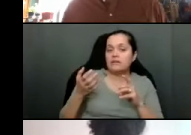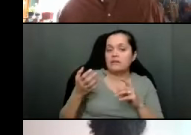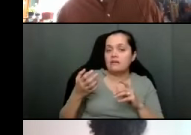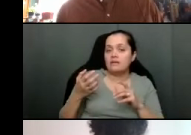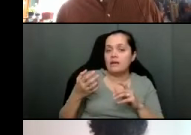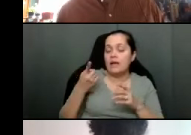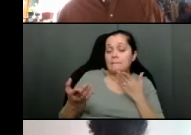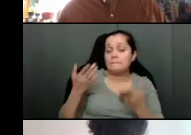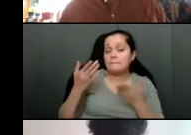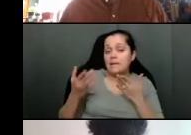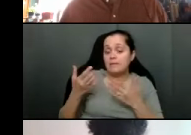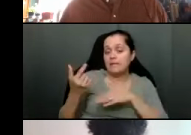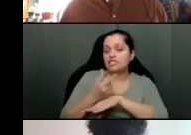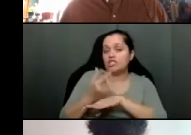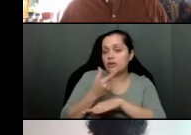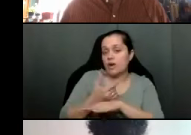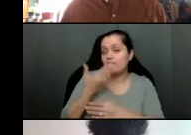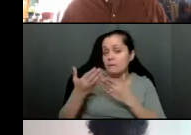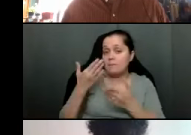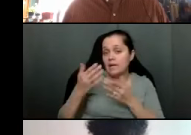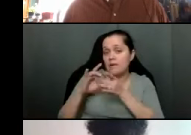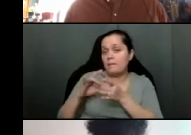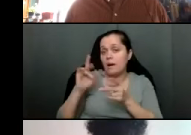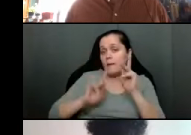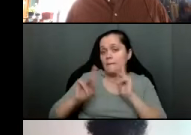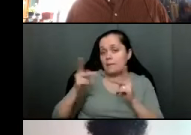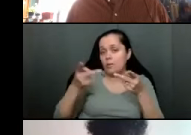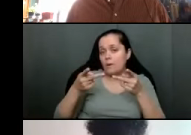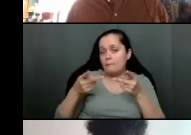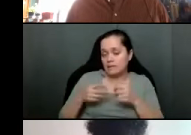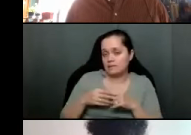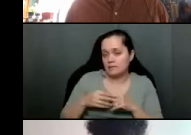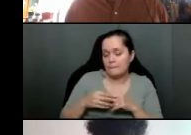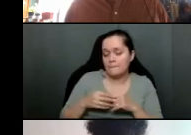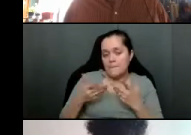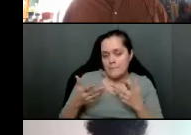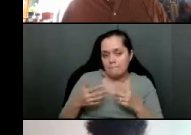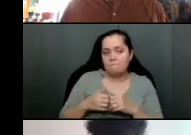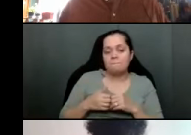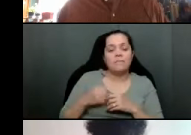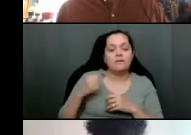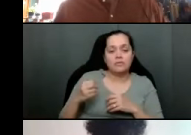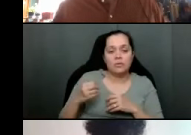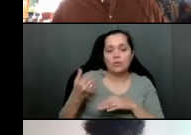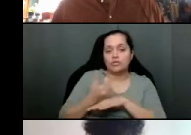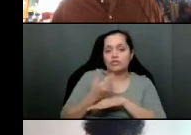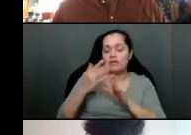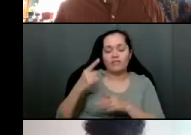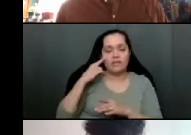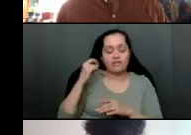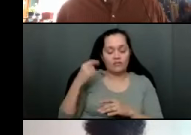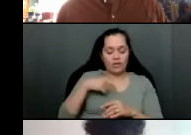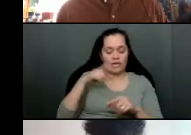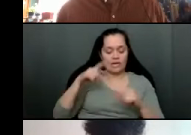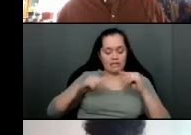And it may be geographic, it may be about people and places. So the geographer thinks if we can